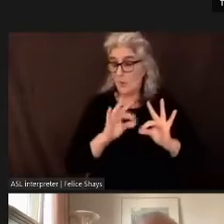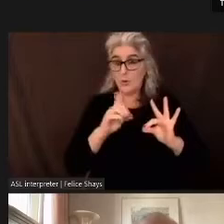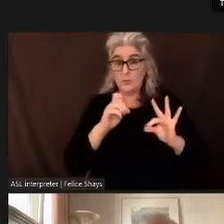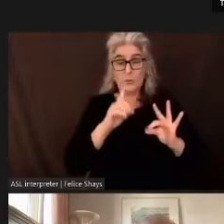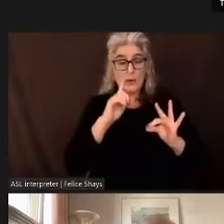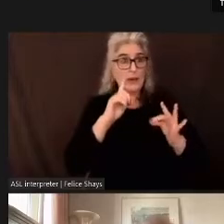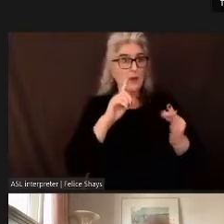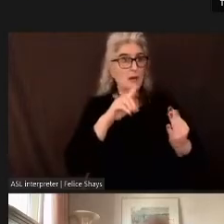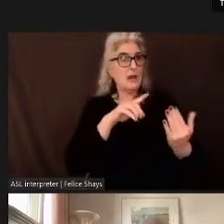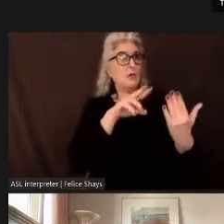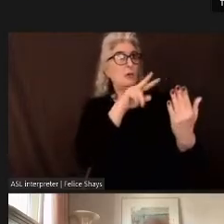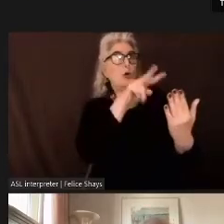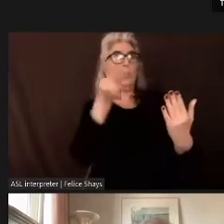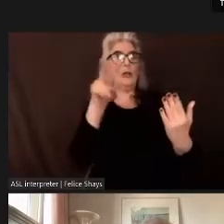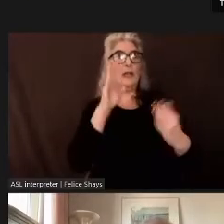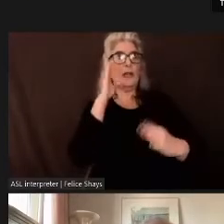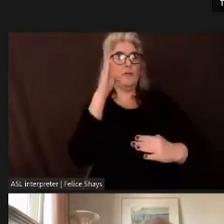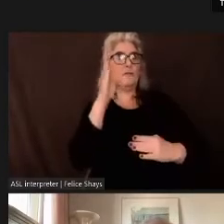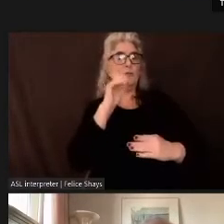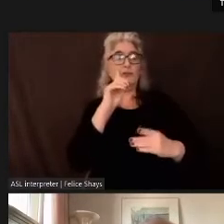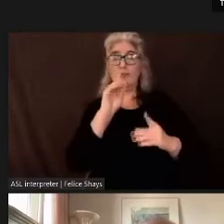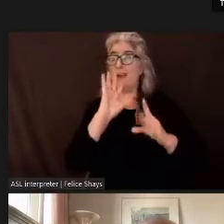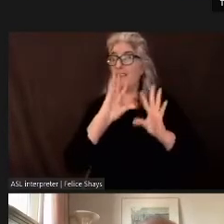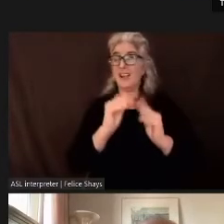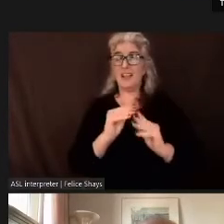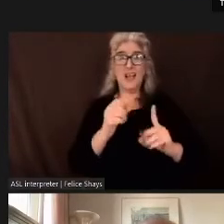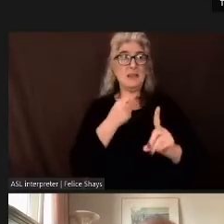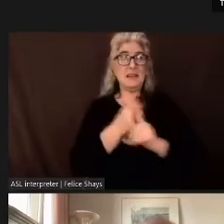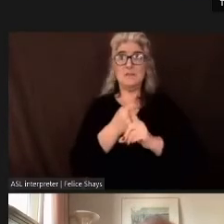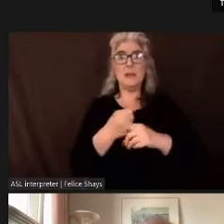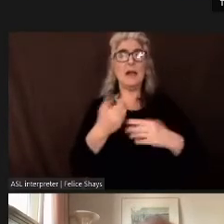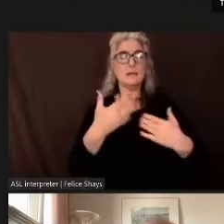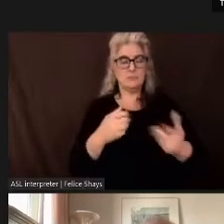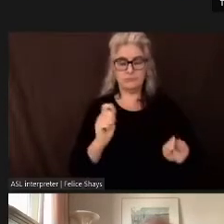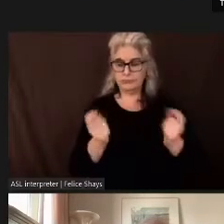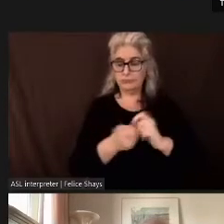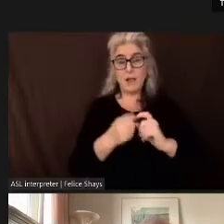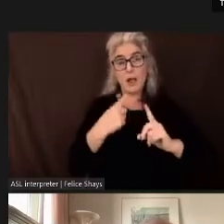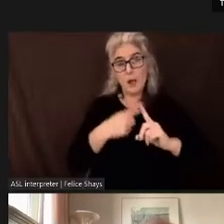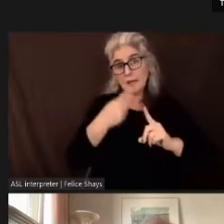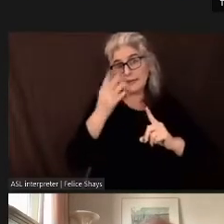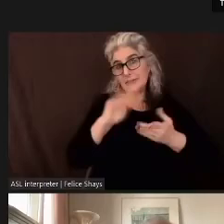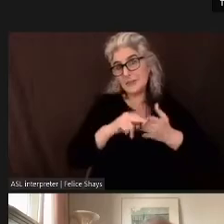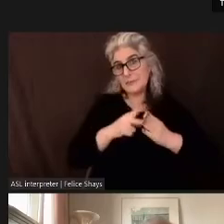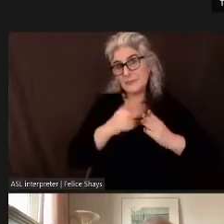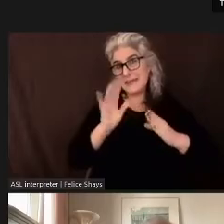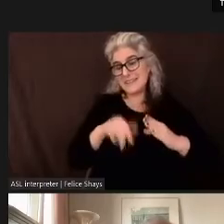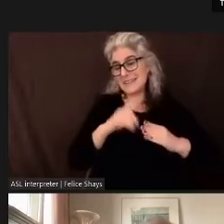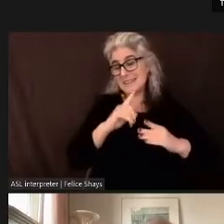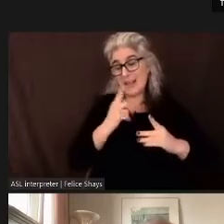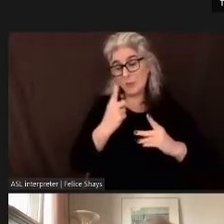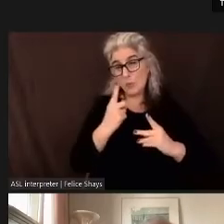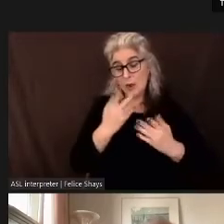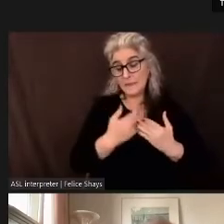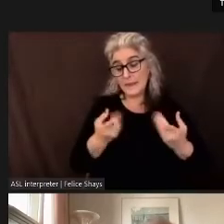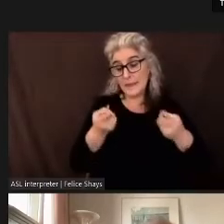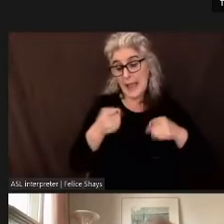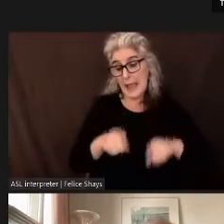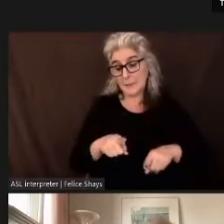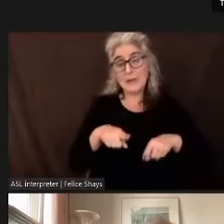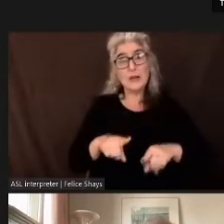which one of those is being increased summer heat waves. And so cooling is going to become a necessity for our